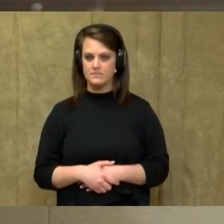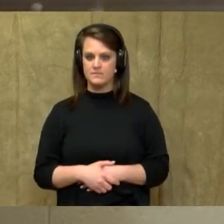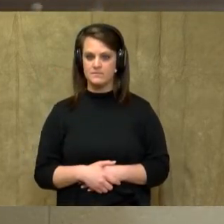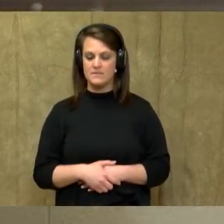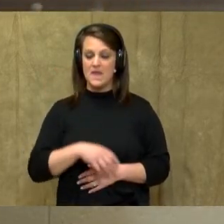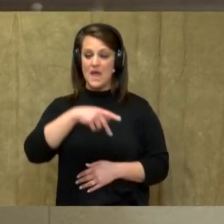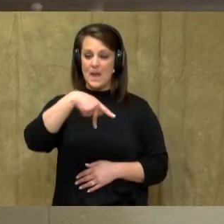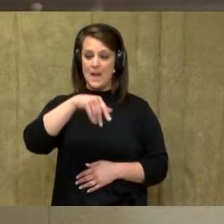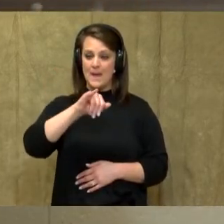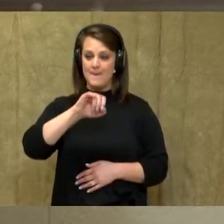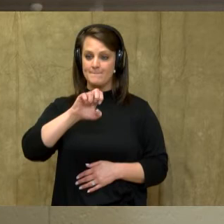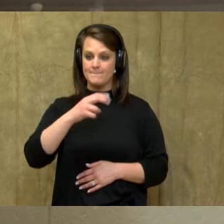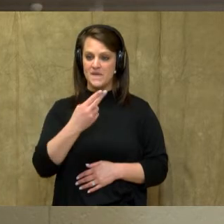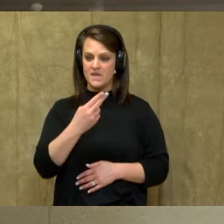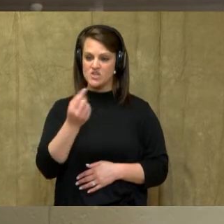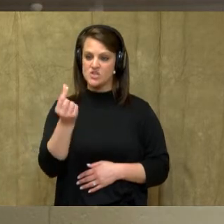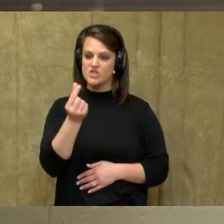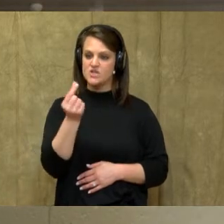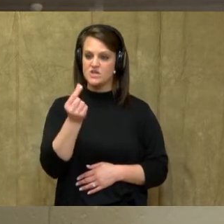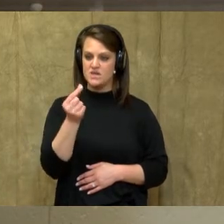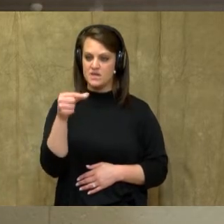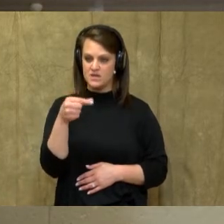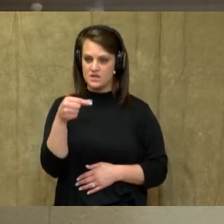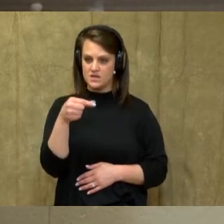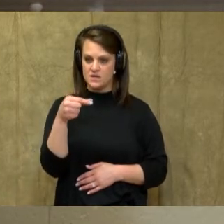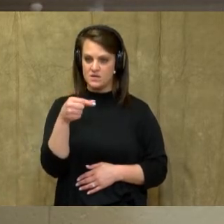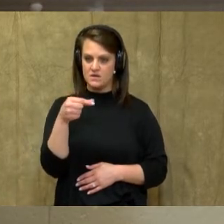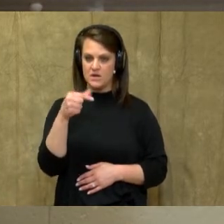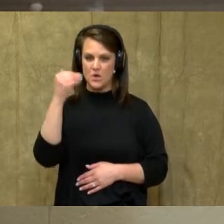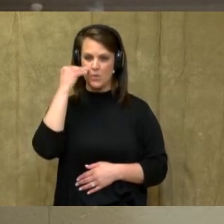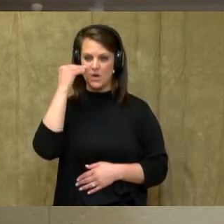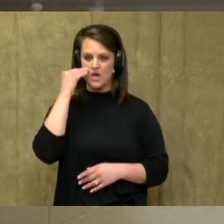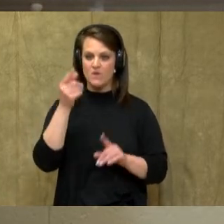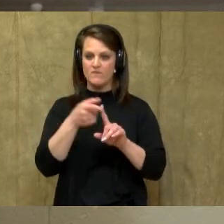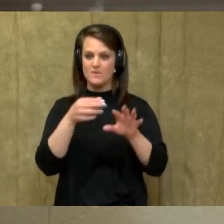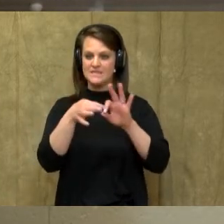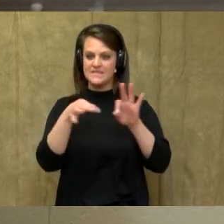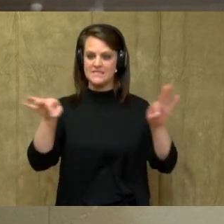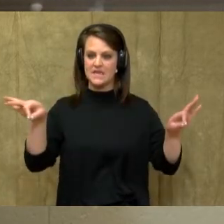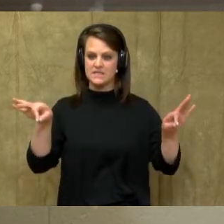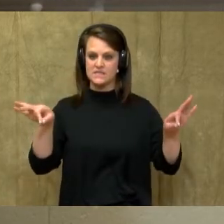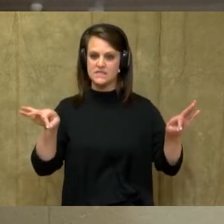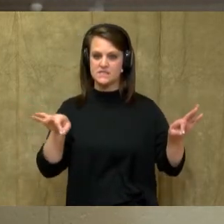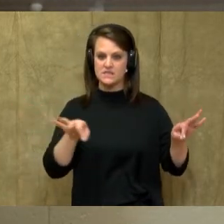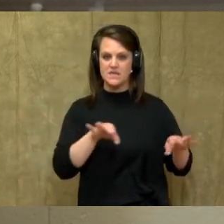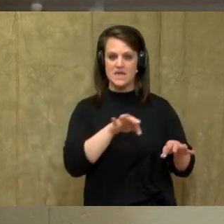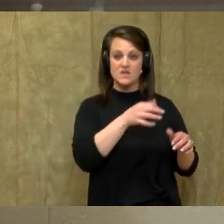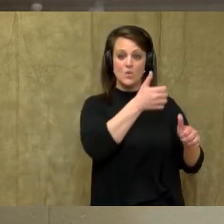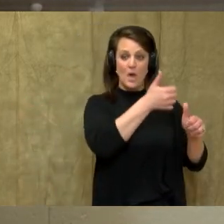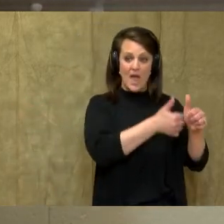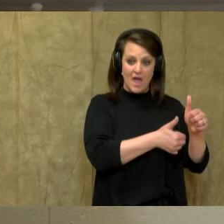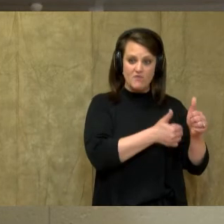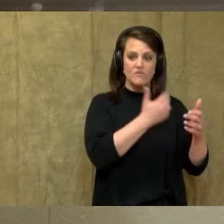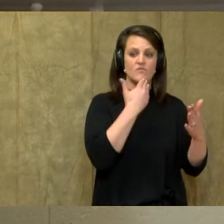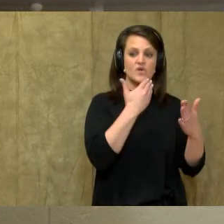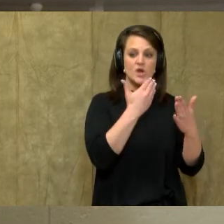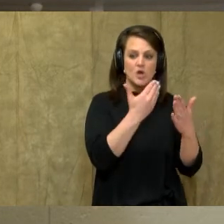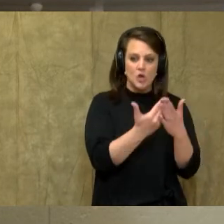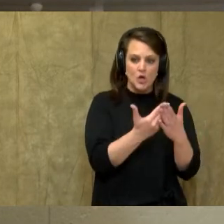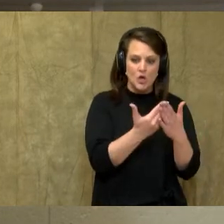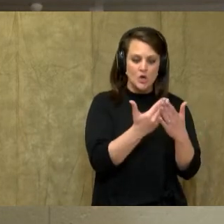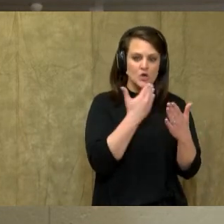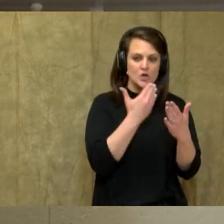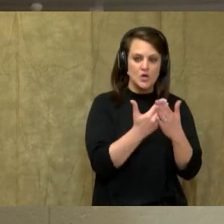The pitch G, we know from our sentence, every good should be on